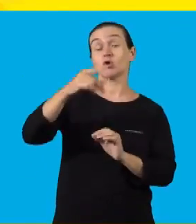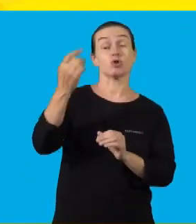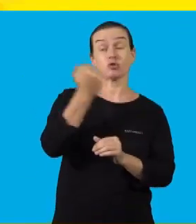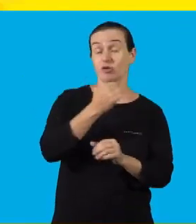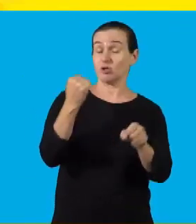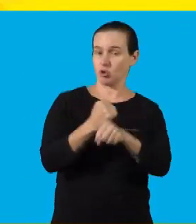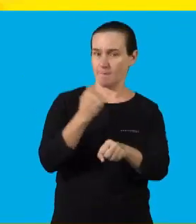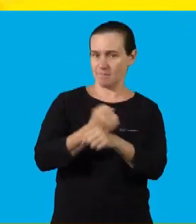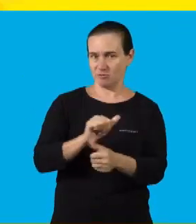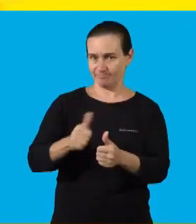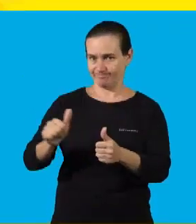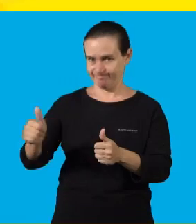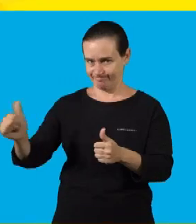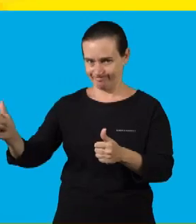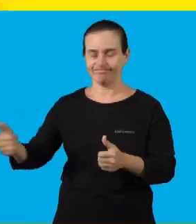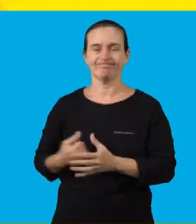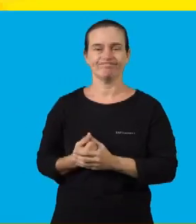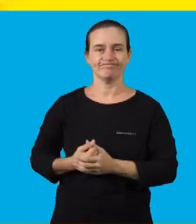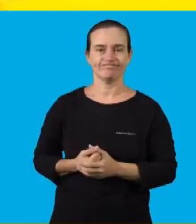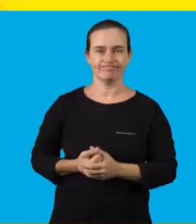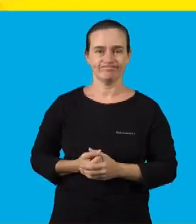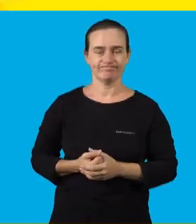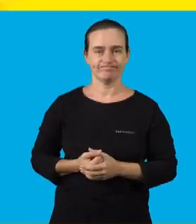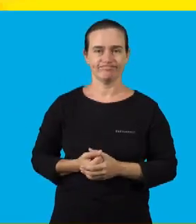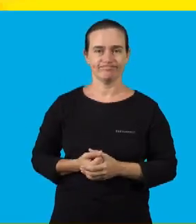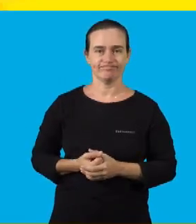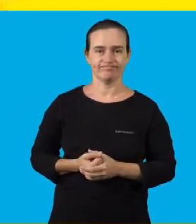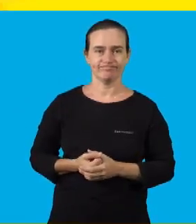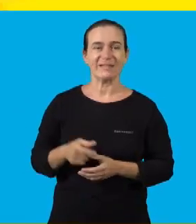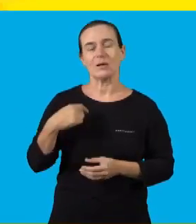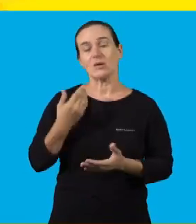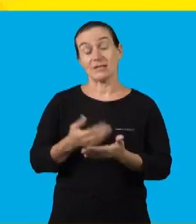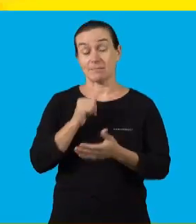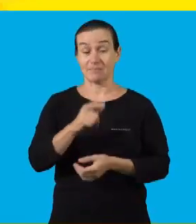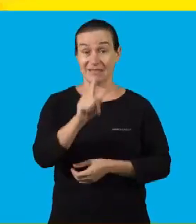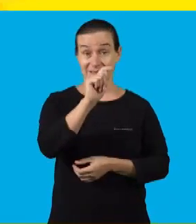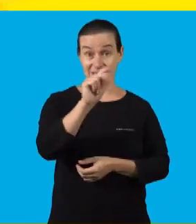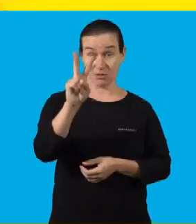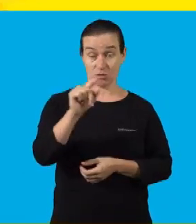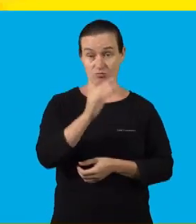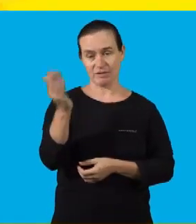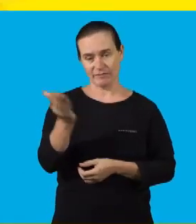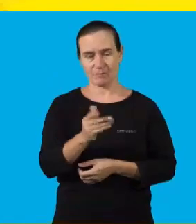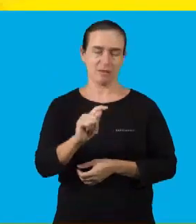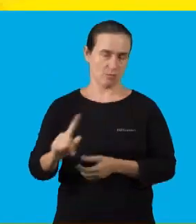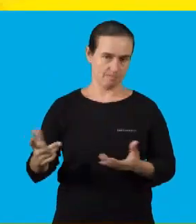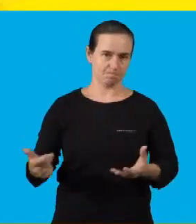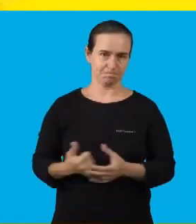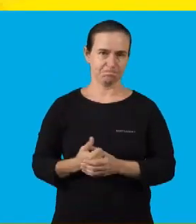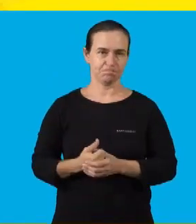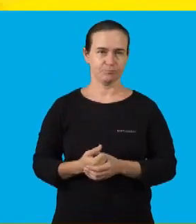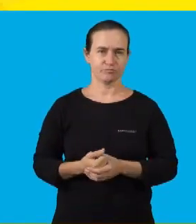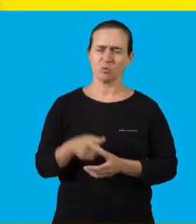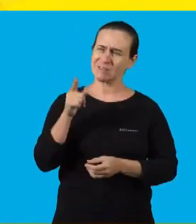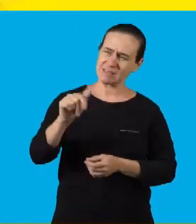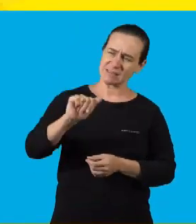a geometric sequence. And that's where we are going to say T2 divided by T1. When it comes to the sequence